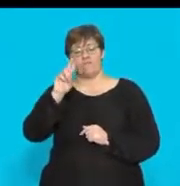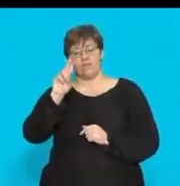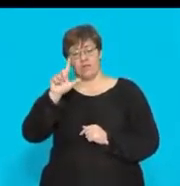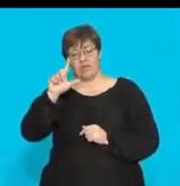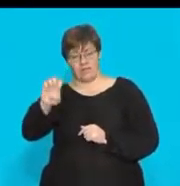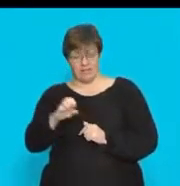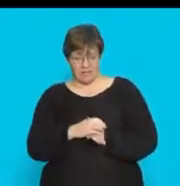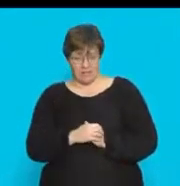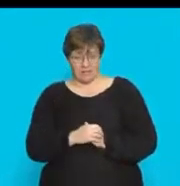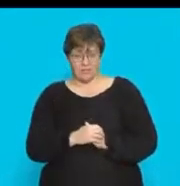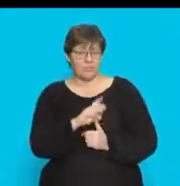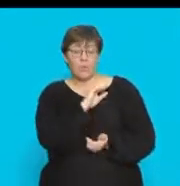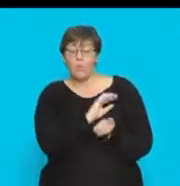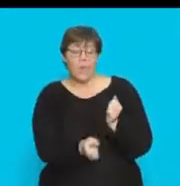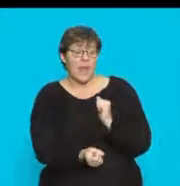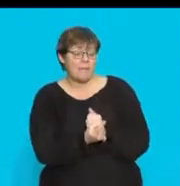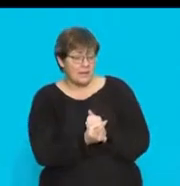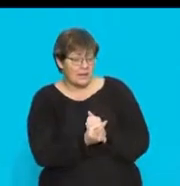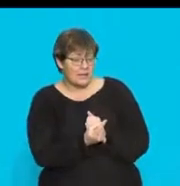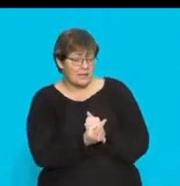right? And what happens during